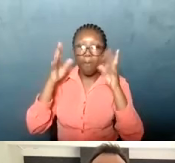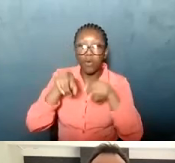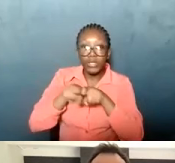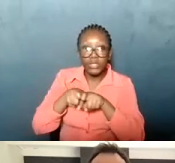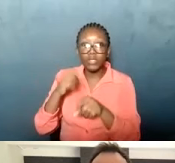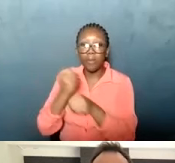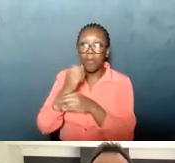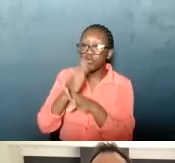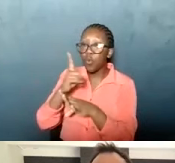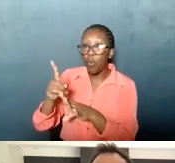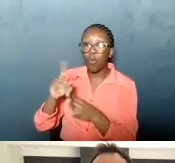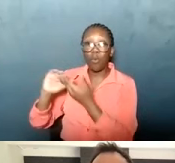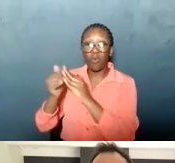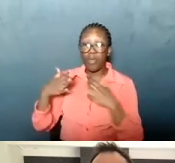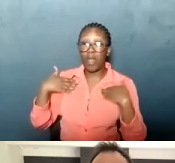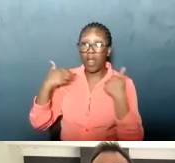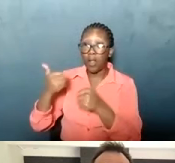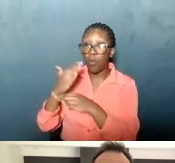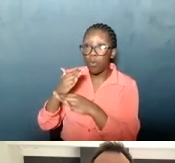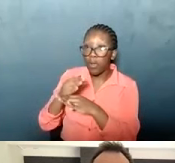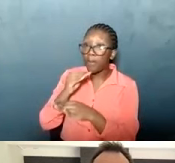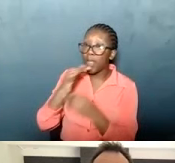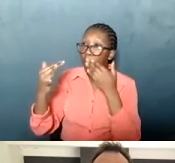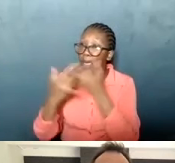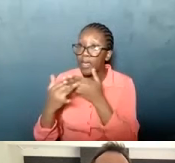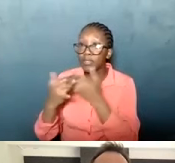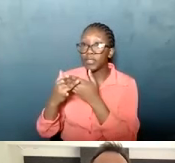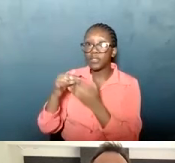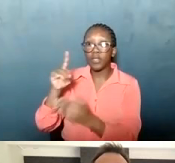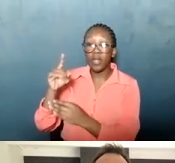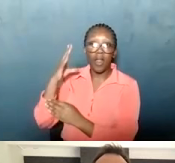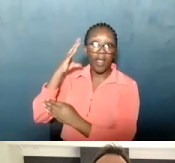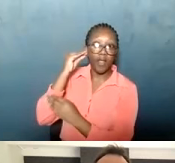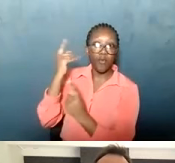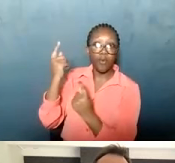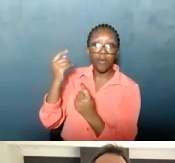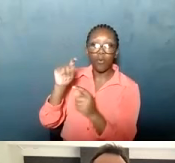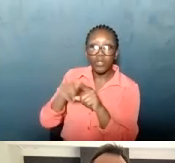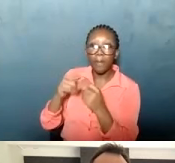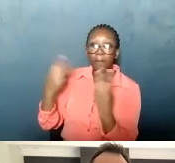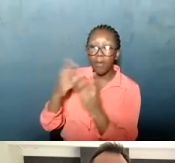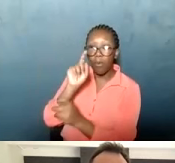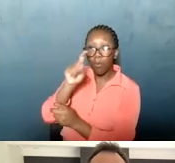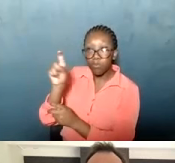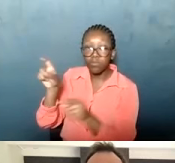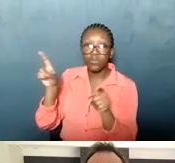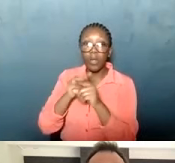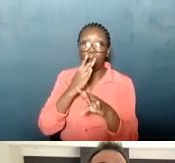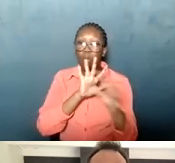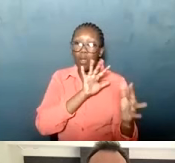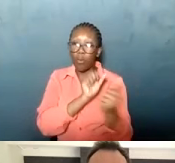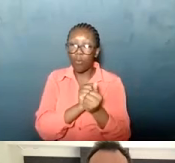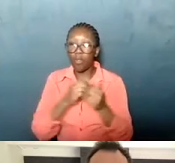health workers to accurately assess hearing on par with healthcare professionals and